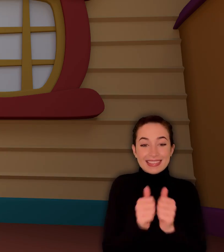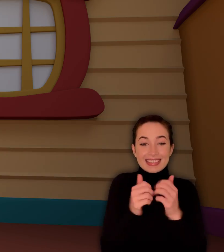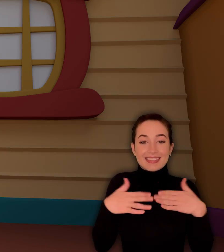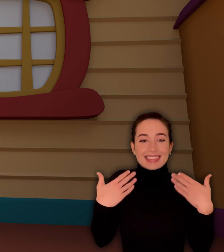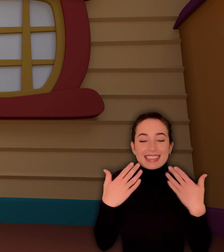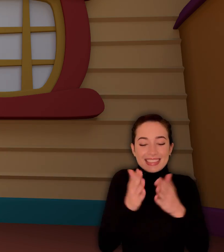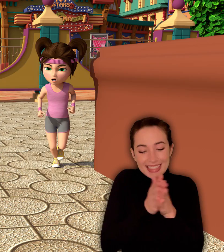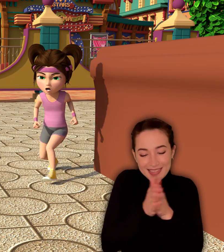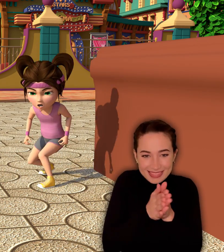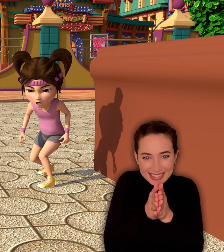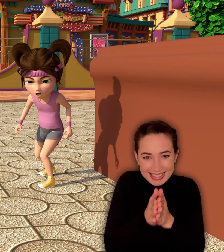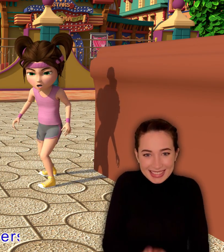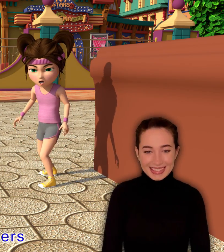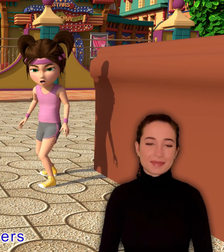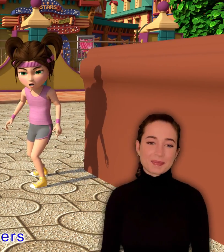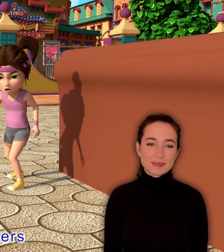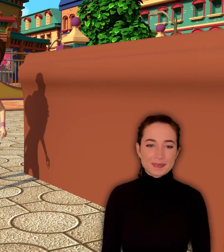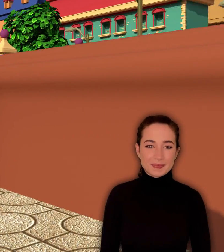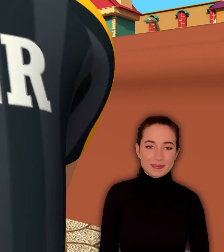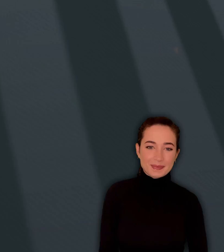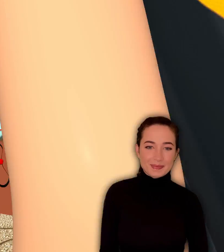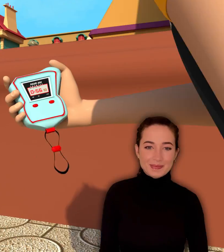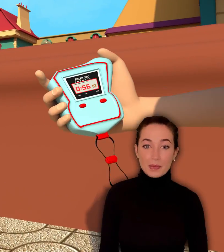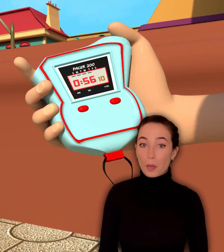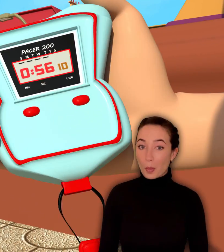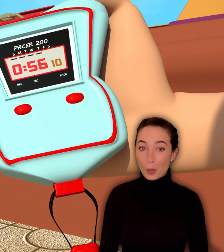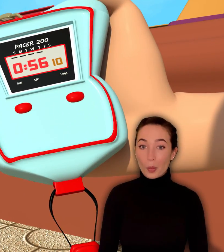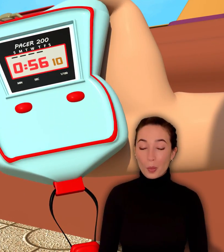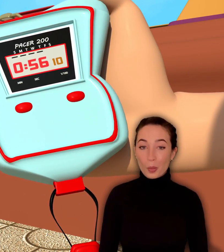clouds with happiness and wild